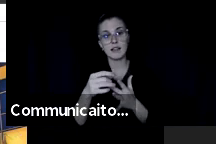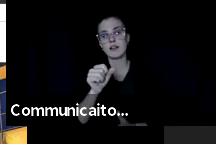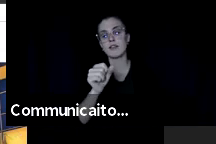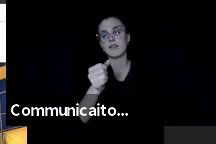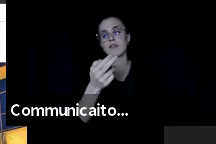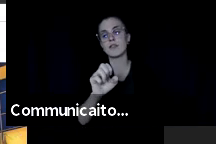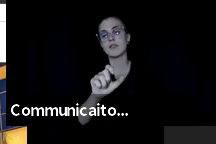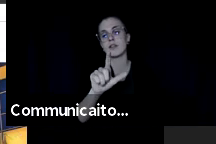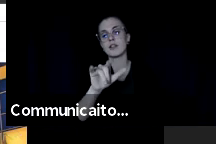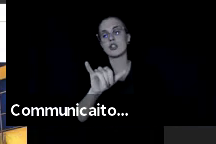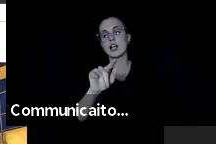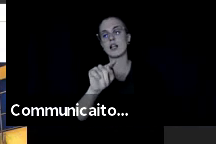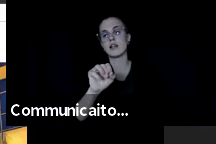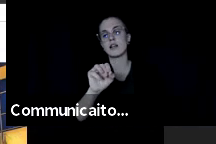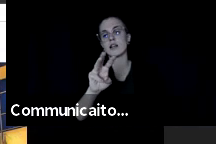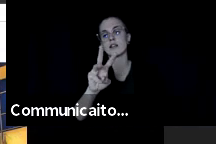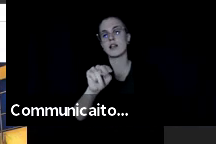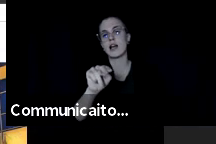Townsend,